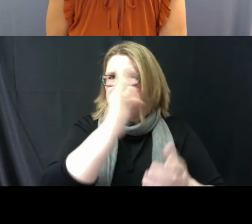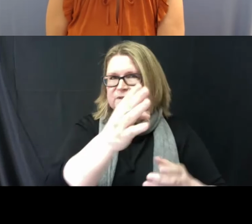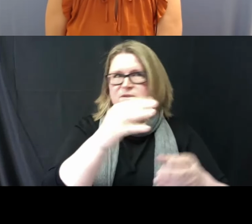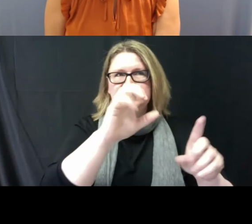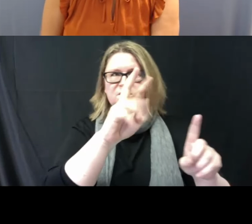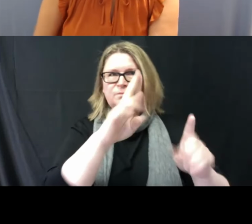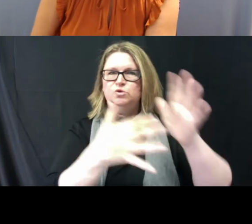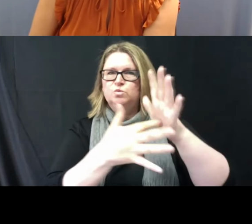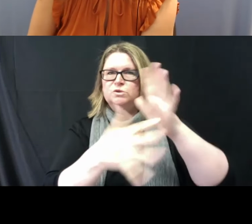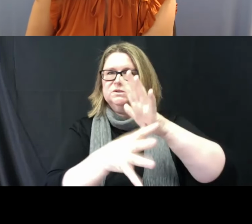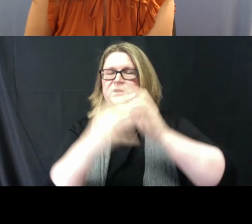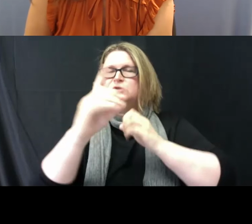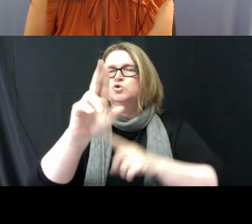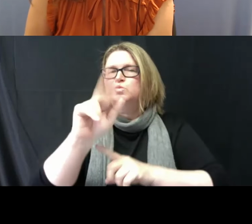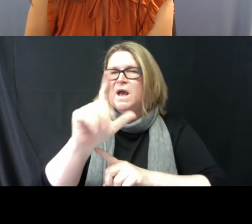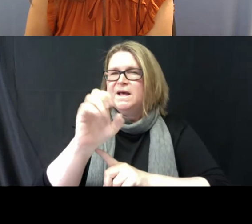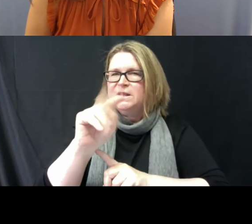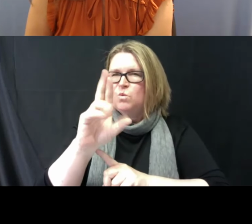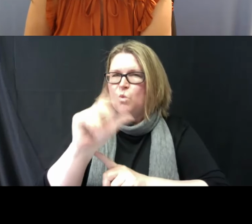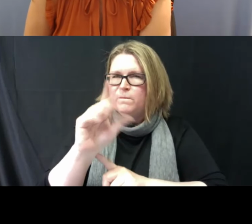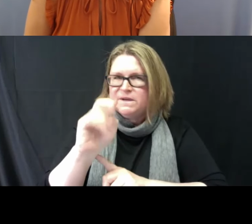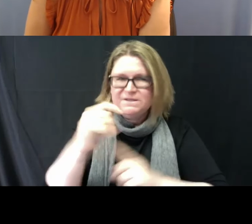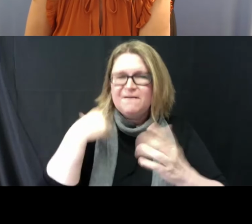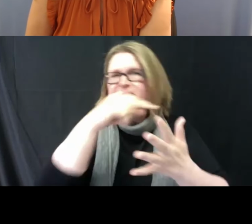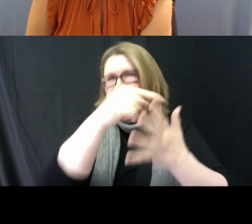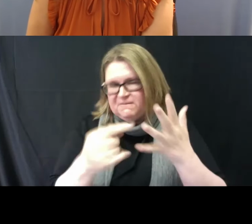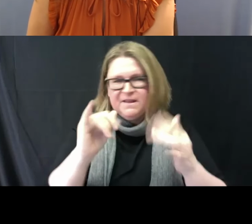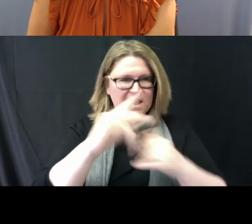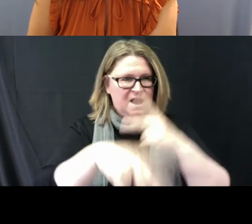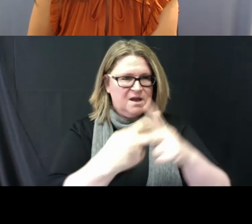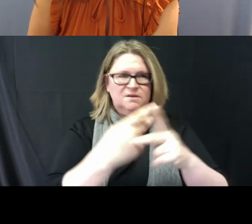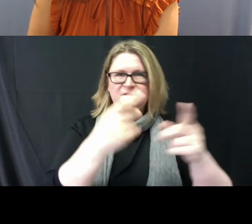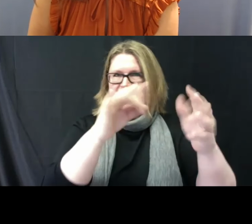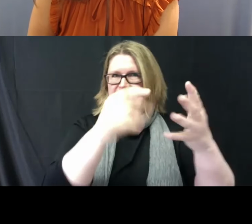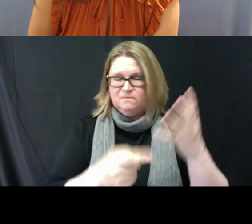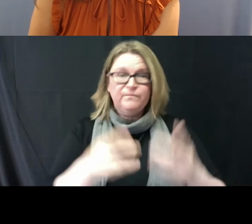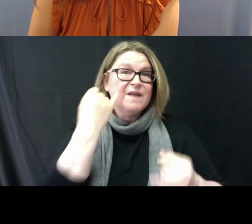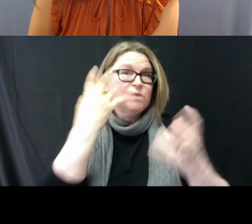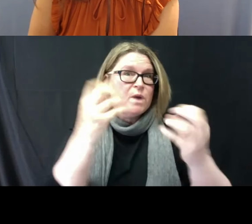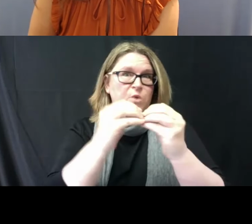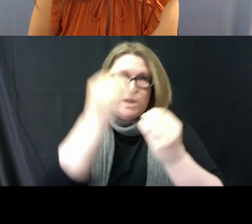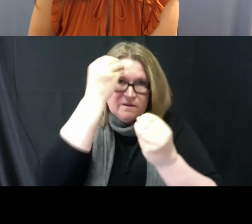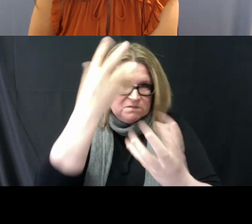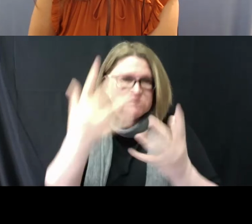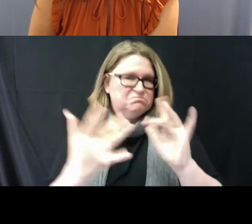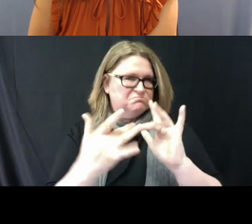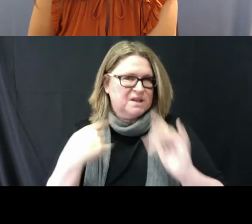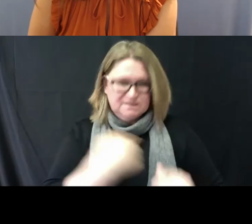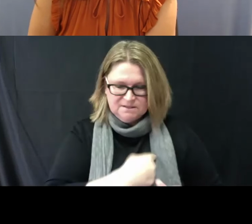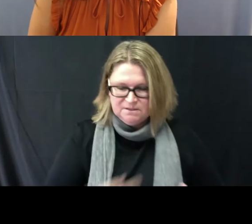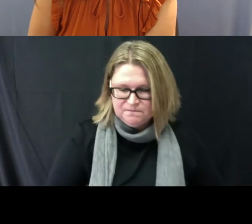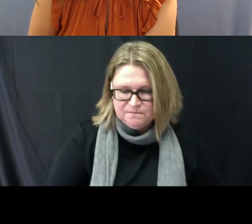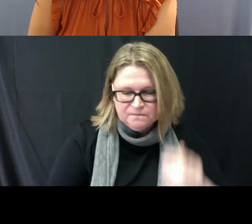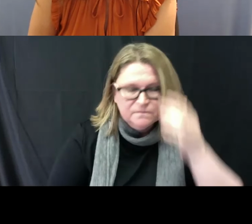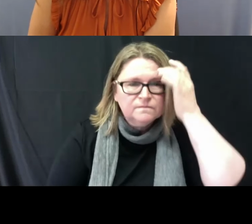Running Start, which is when you're a junior and senior in high school, and then you also take college classes at the same